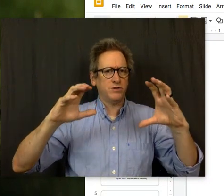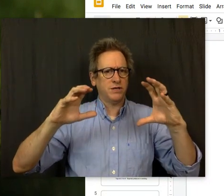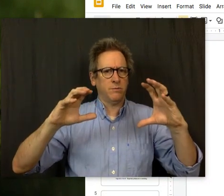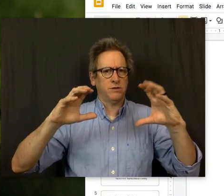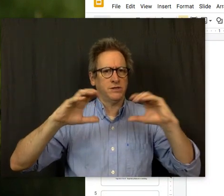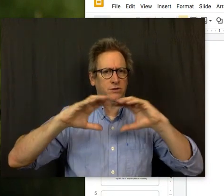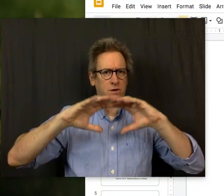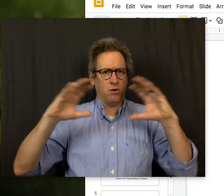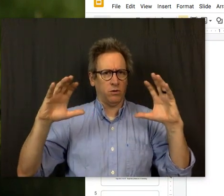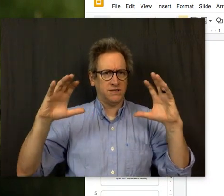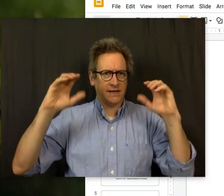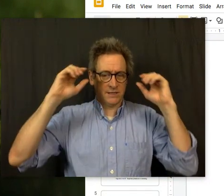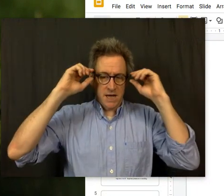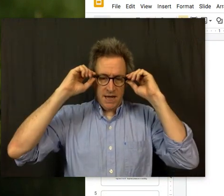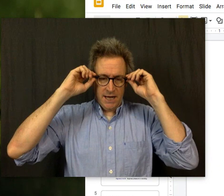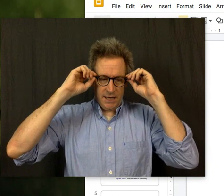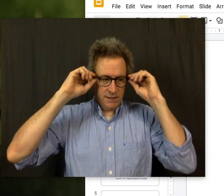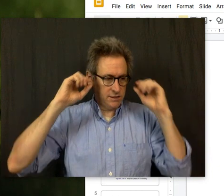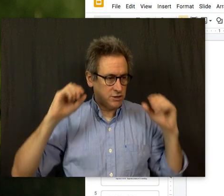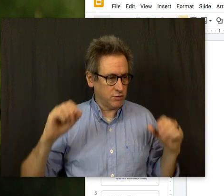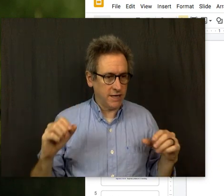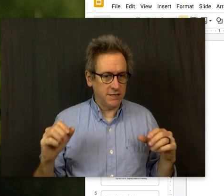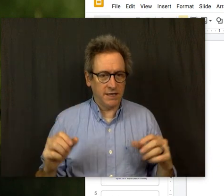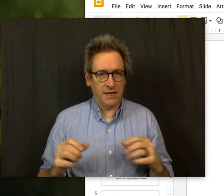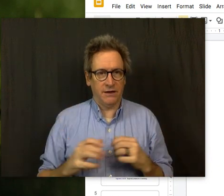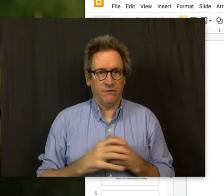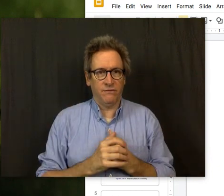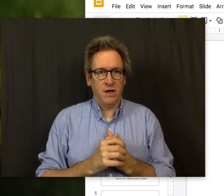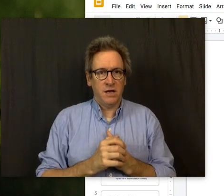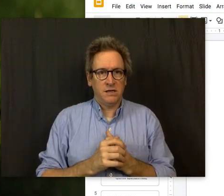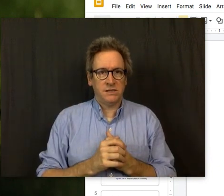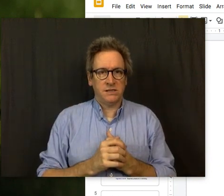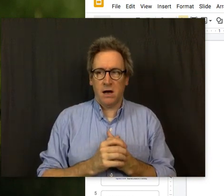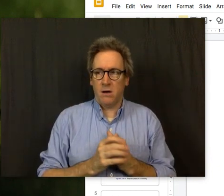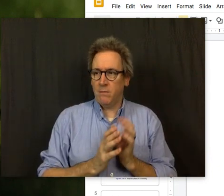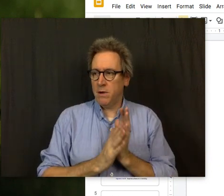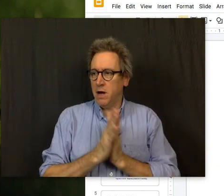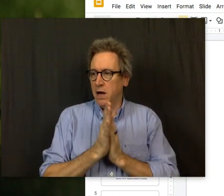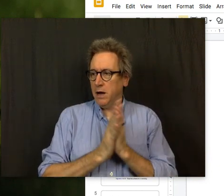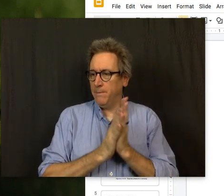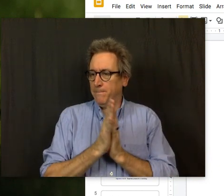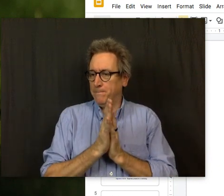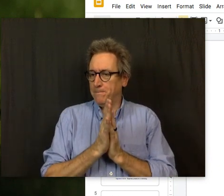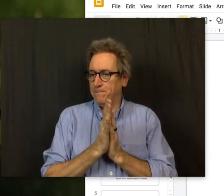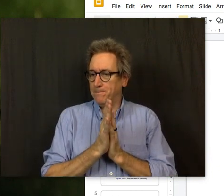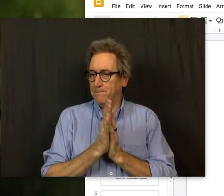we're approaching numbers throughout the whole text is trying to give some,